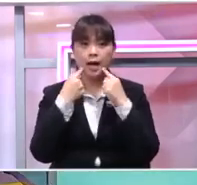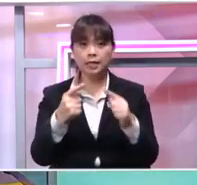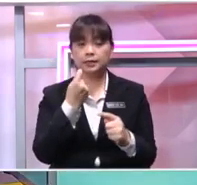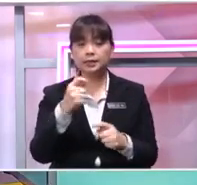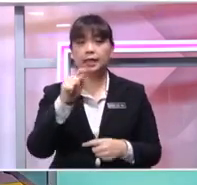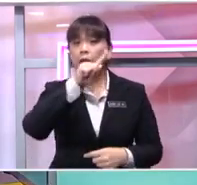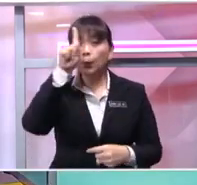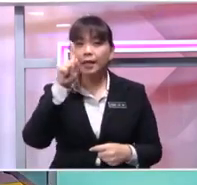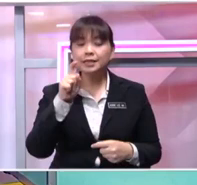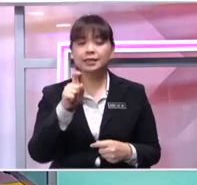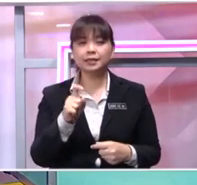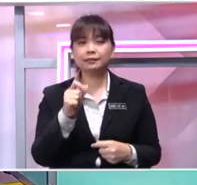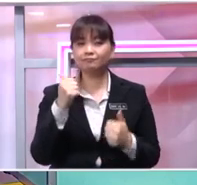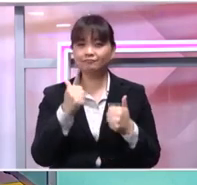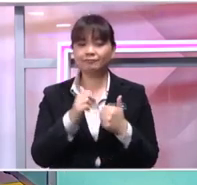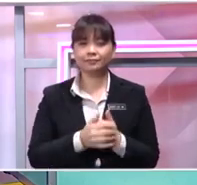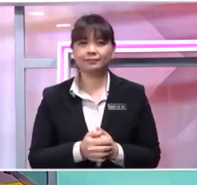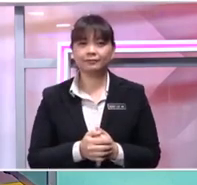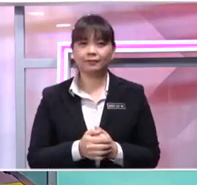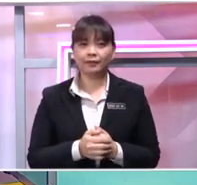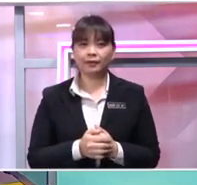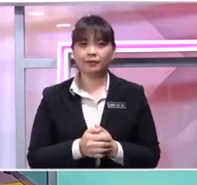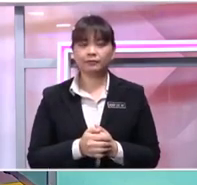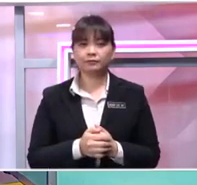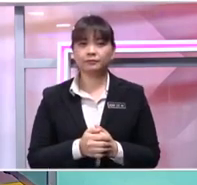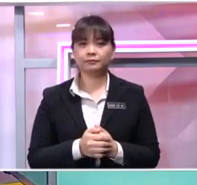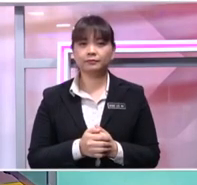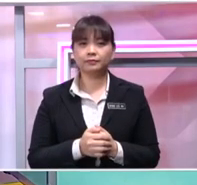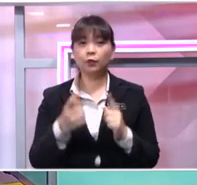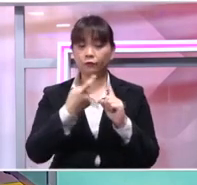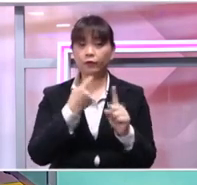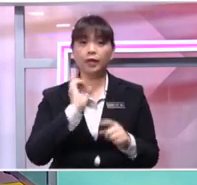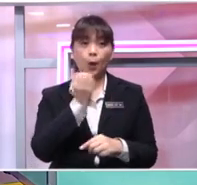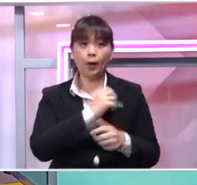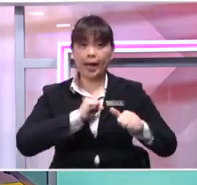question confidently. Okay, so, from our activity,